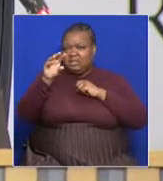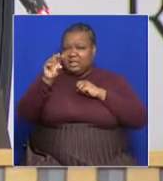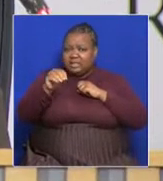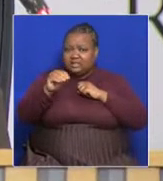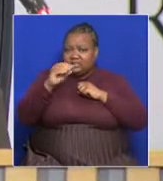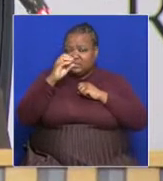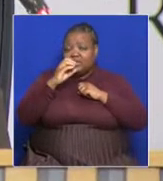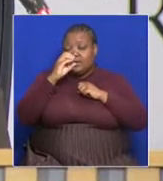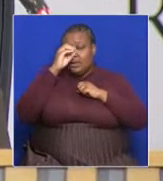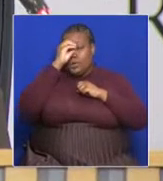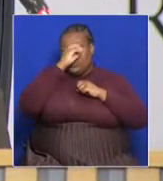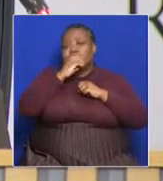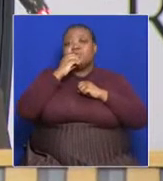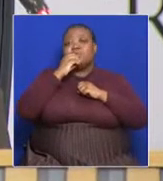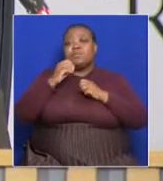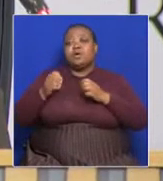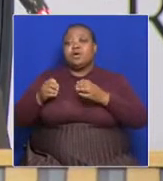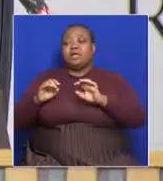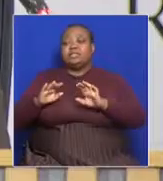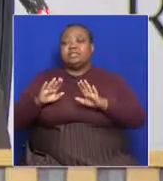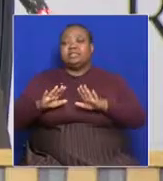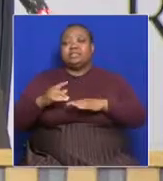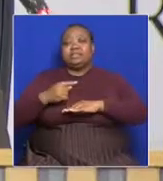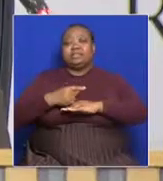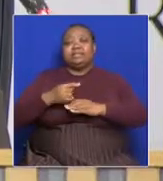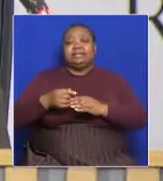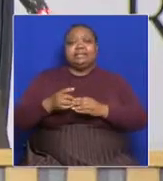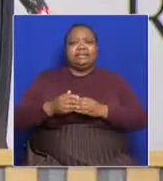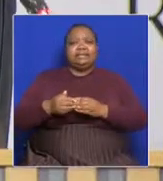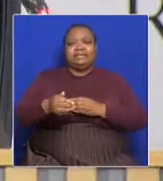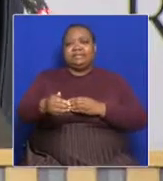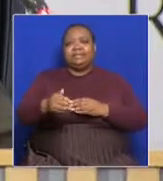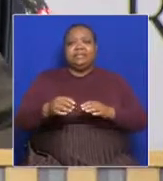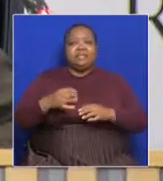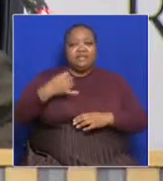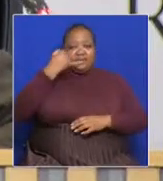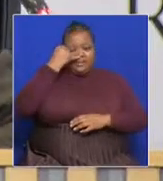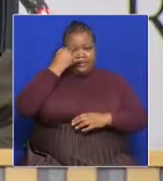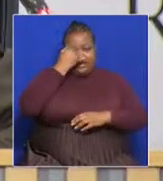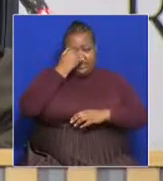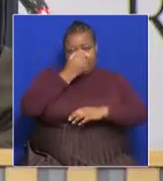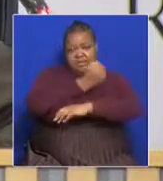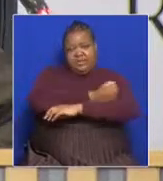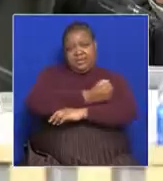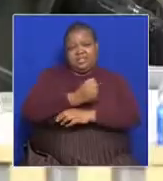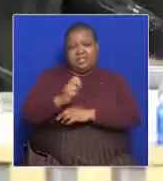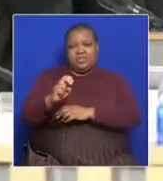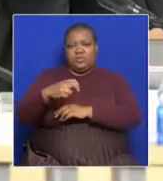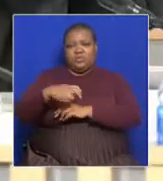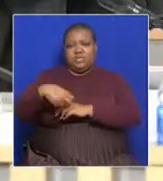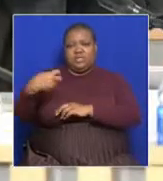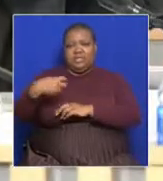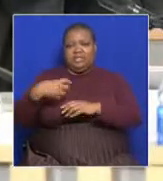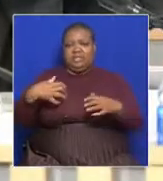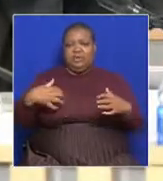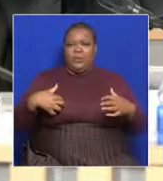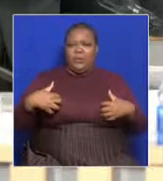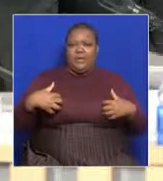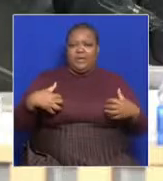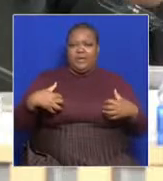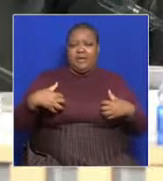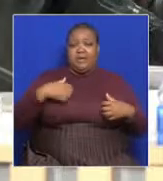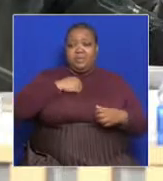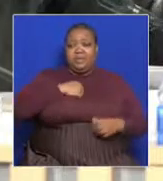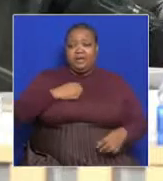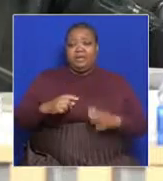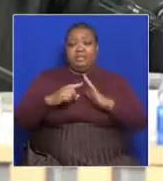later, 10 days later, the drugs are stolen. Yes. That's my biggest worry, that on the 27th you say to